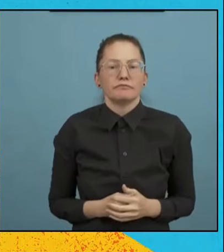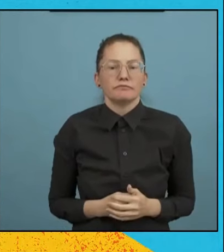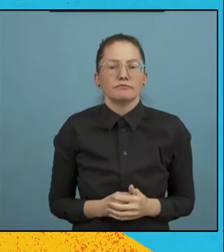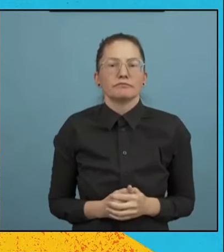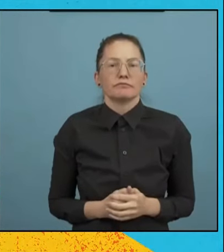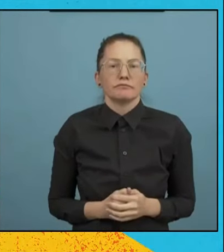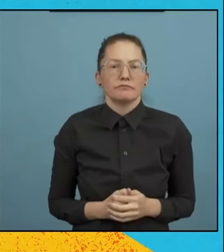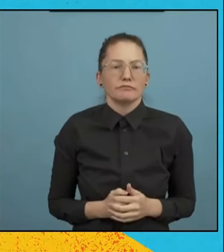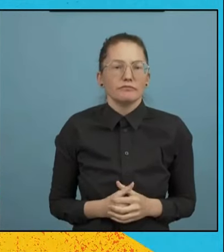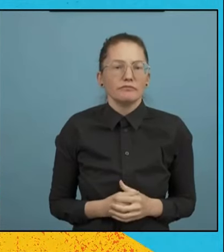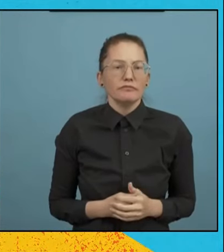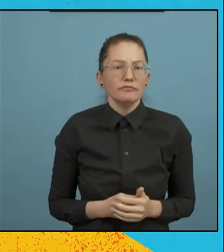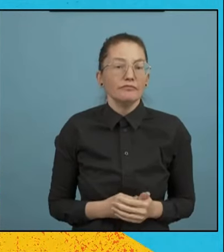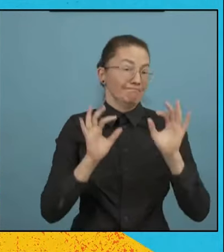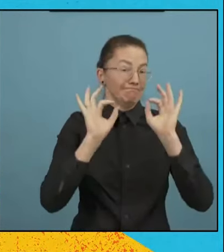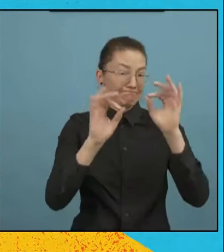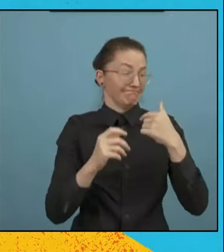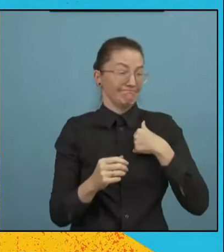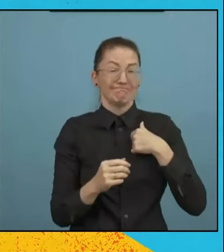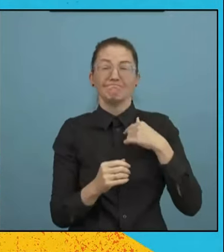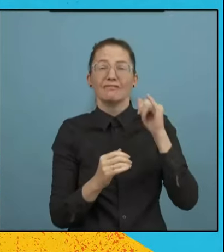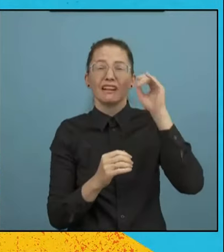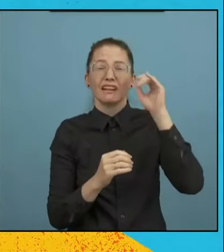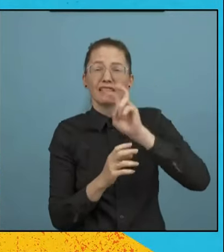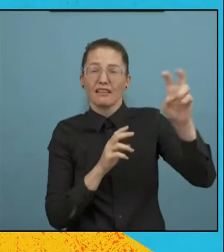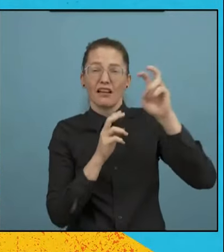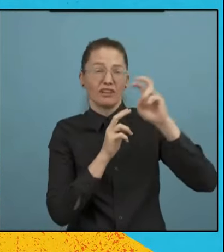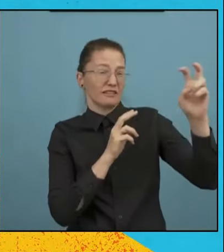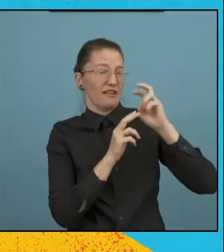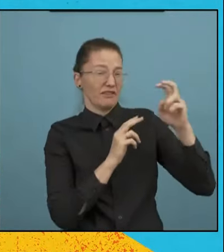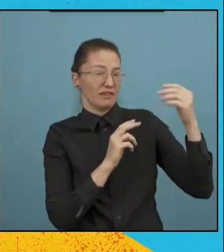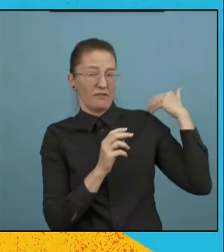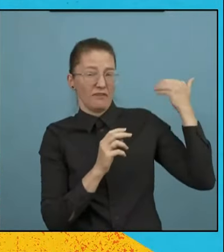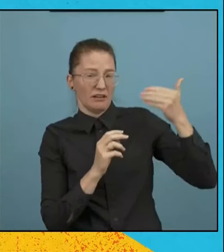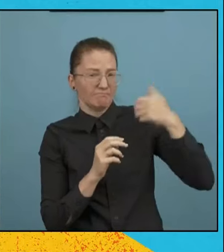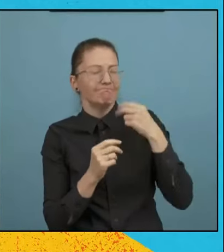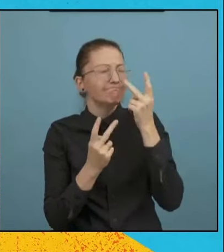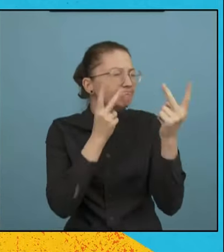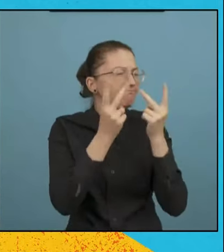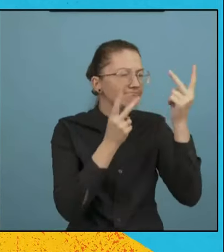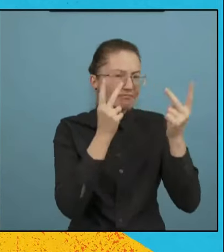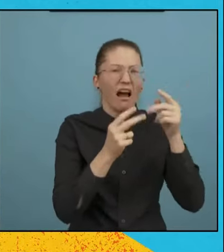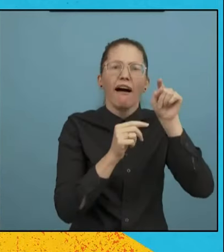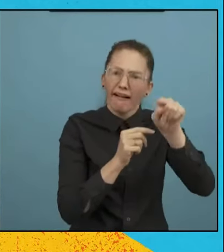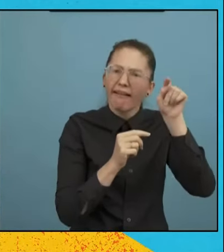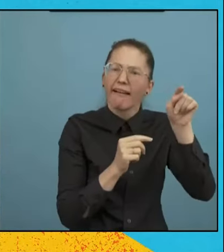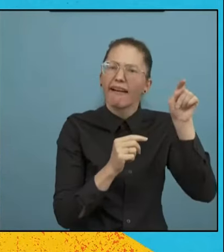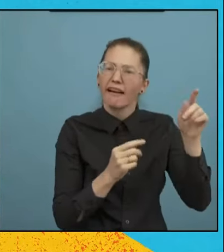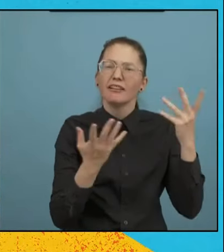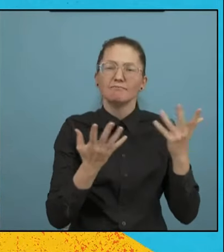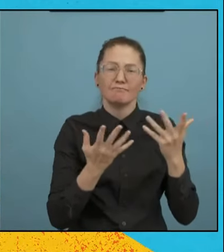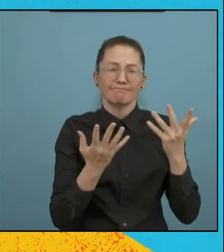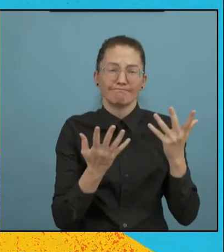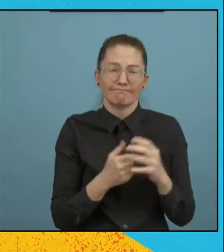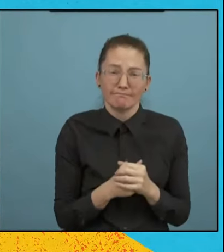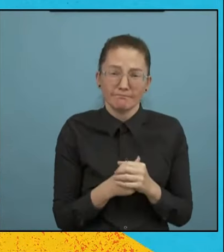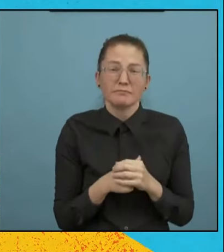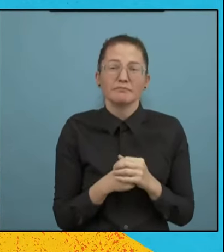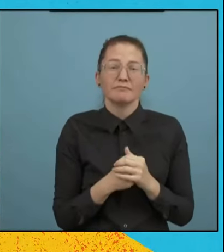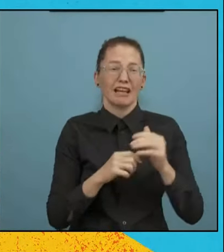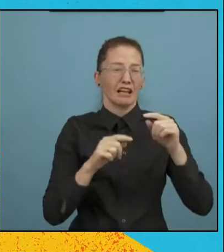UNDP is to find them, to assist them, to be by their side, and to help them change the tides that are currently taking us in a very different